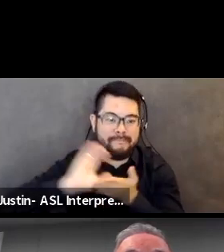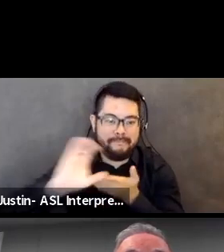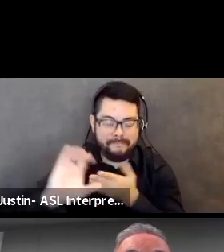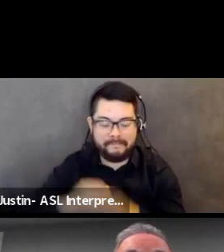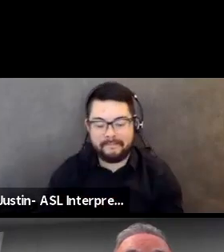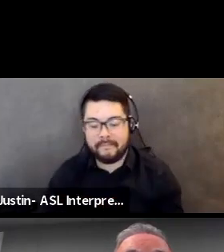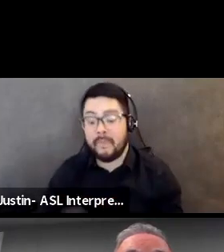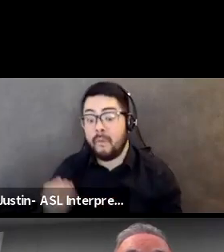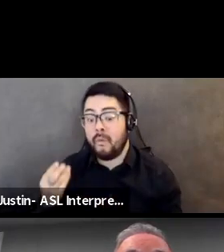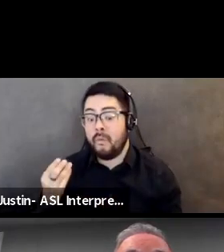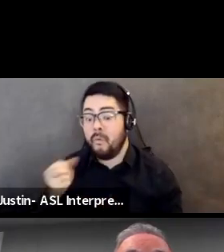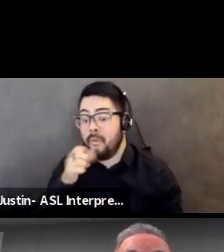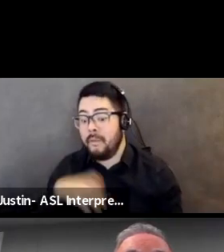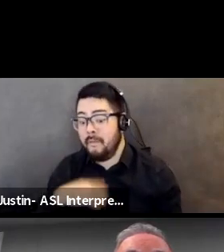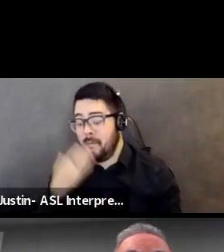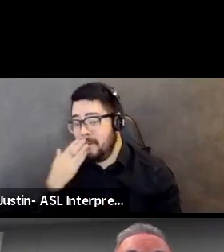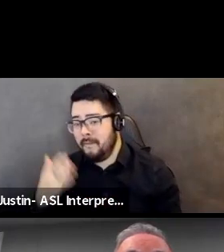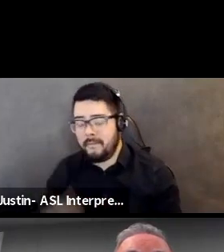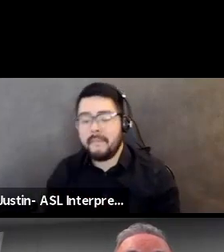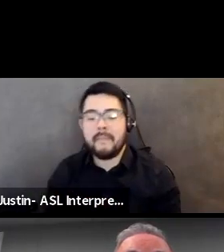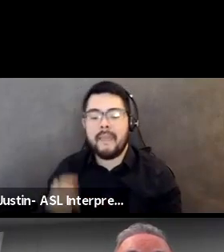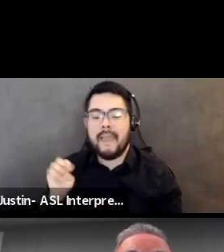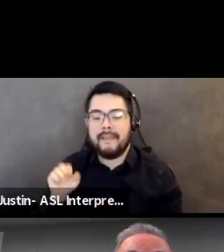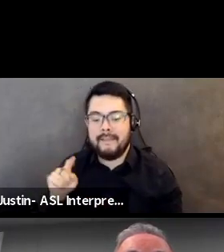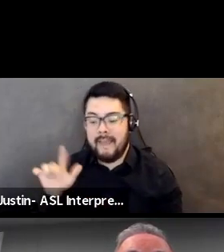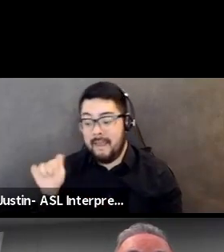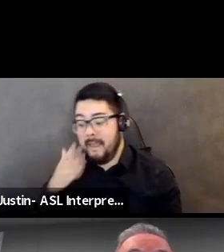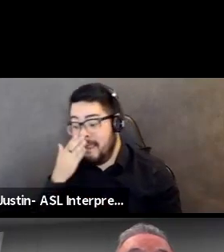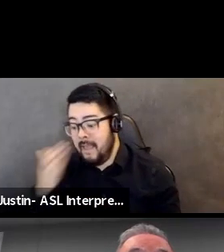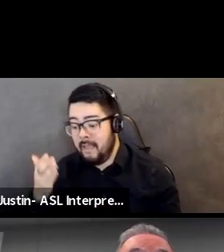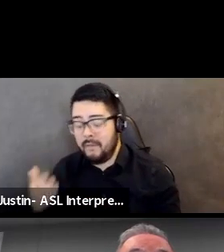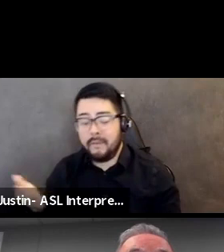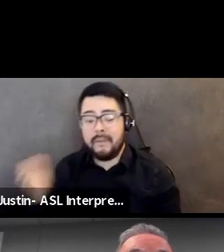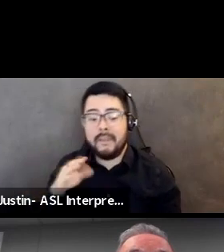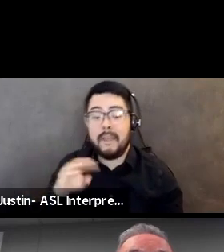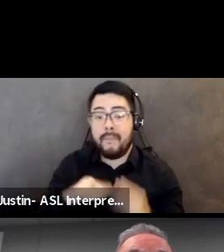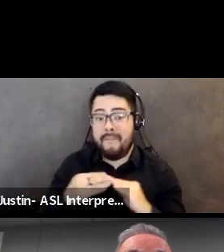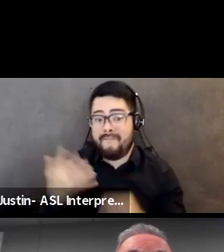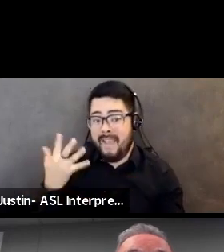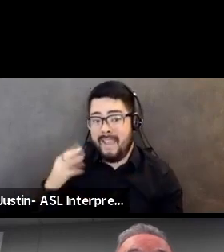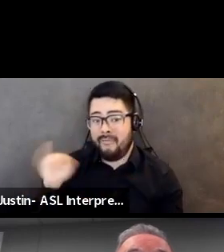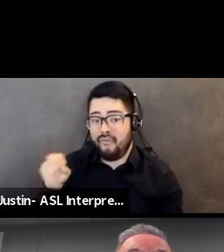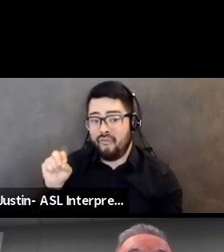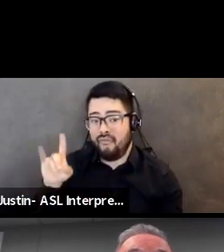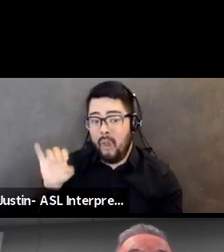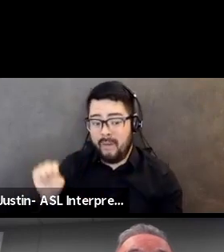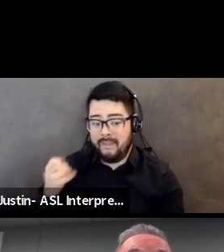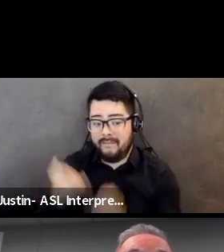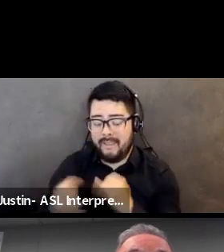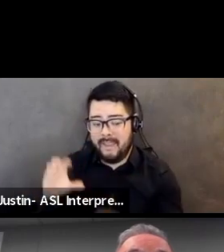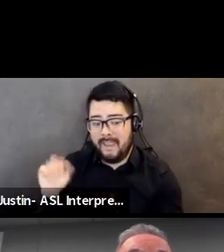you miss fitzgerald mr president we will now proceed with speaker number five please jody cantrell